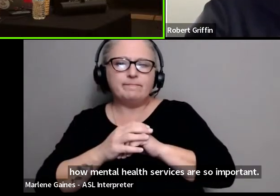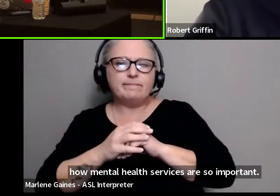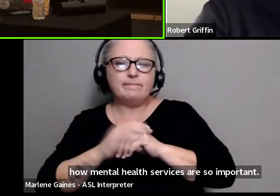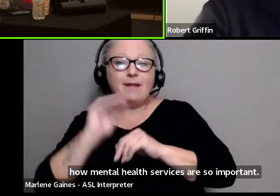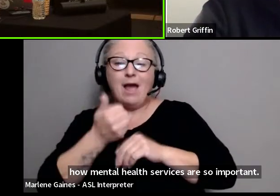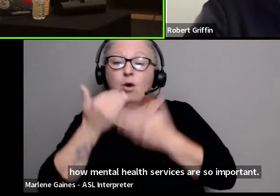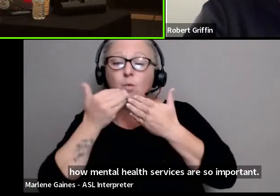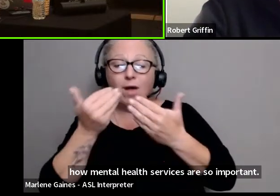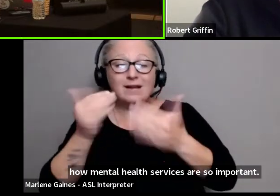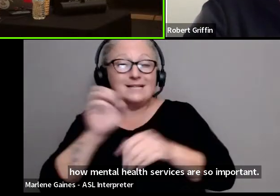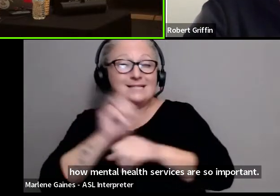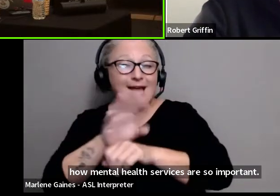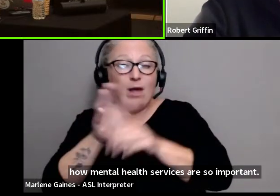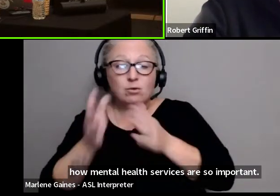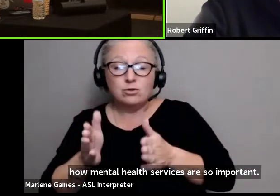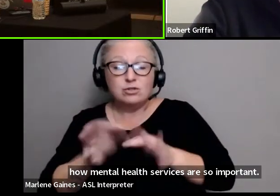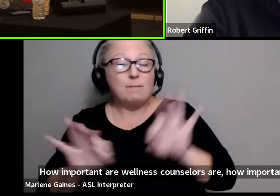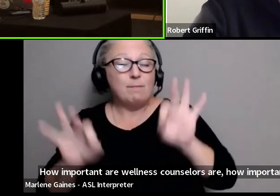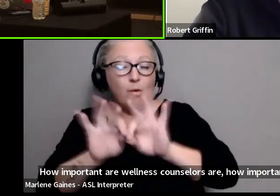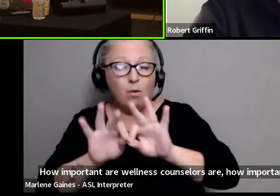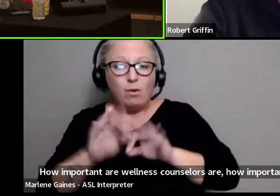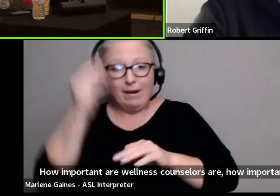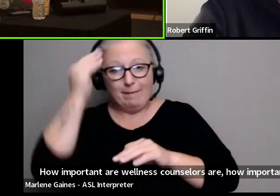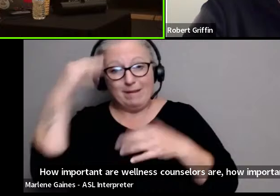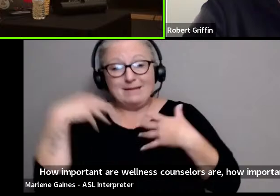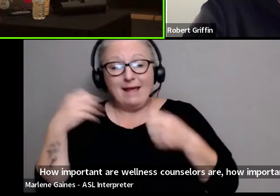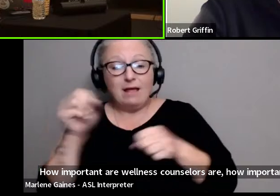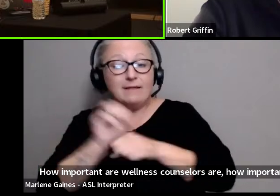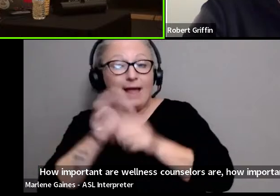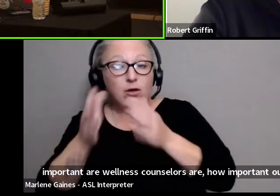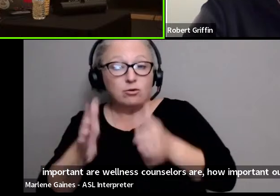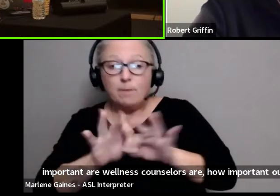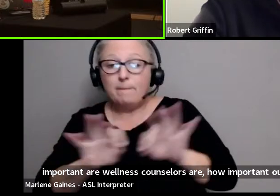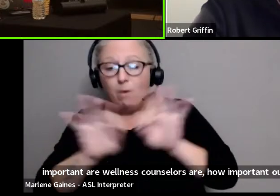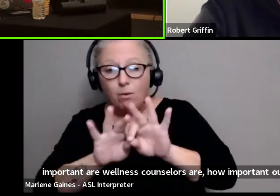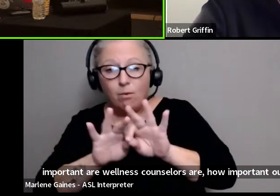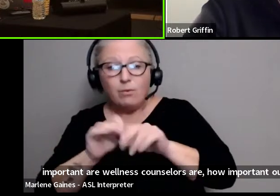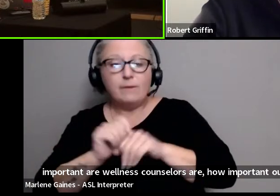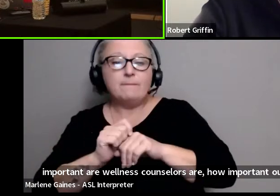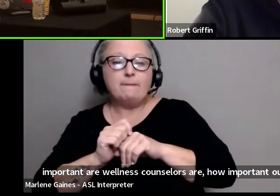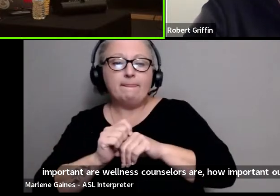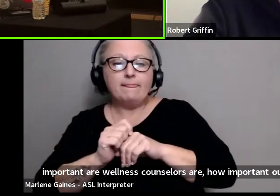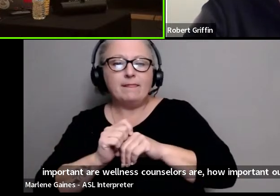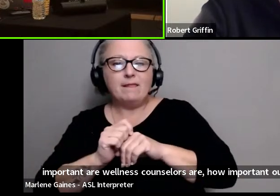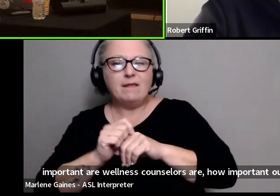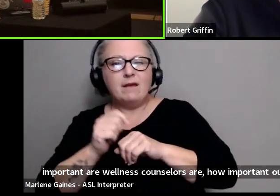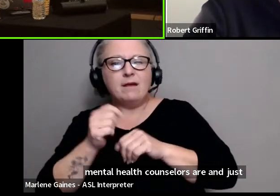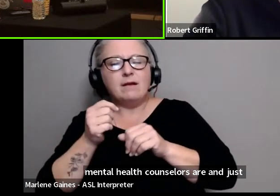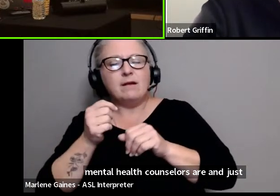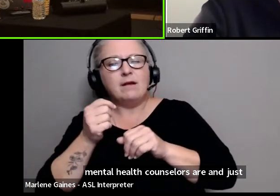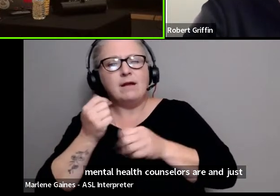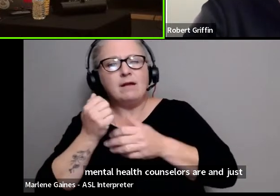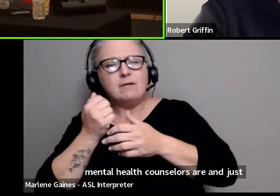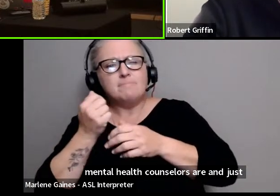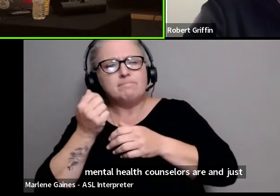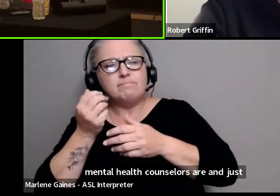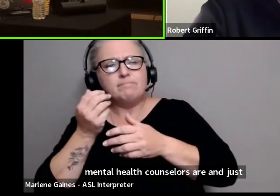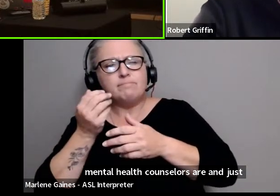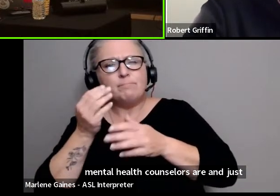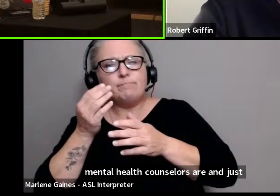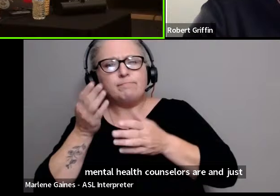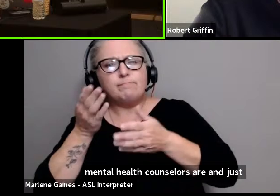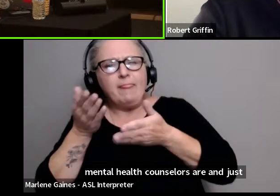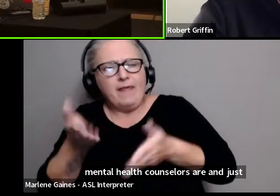wellness counselors are, how important our mental health counselors are, and just being there for one another